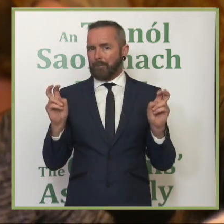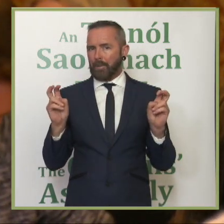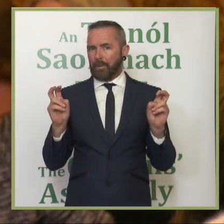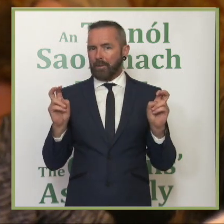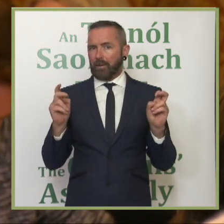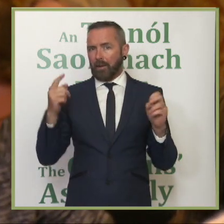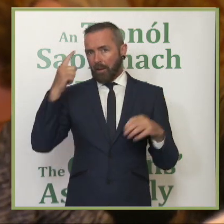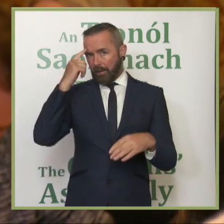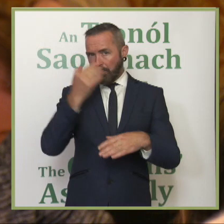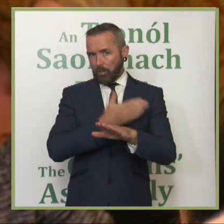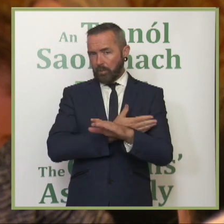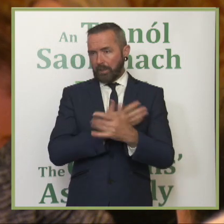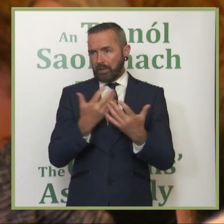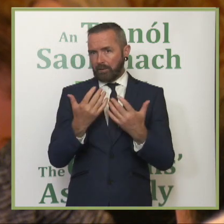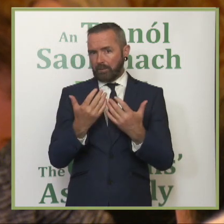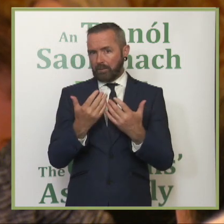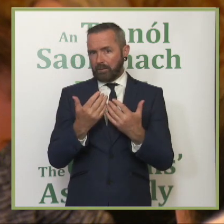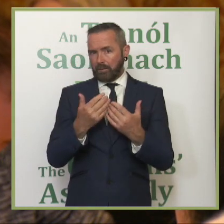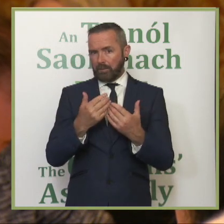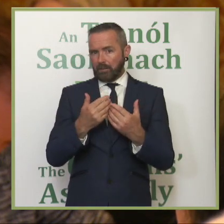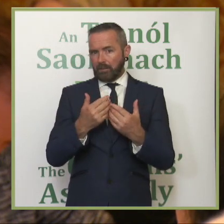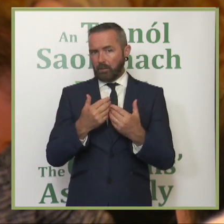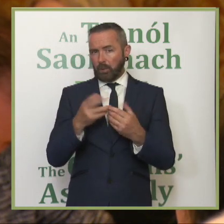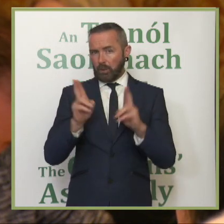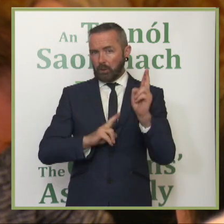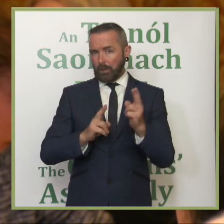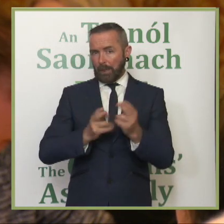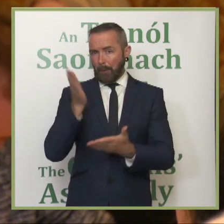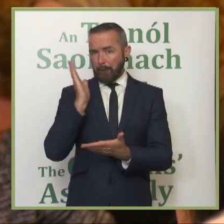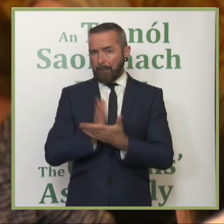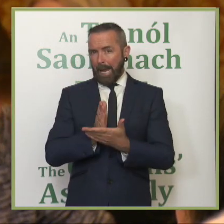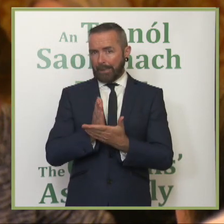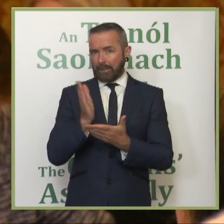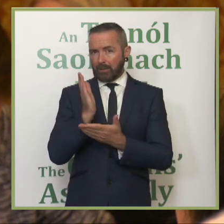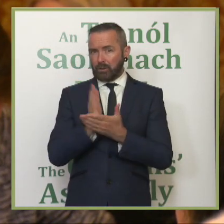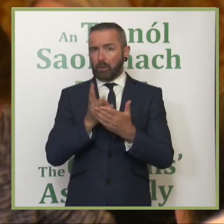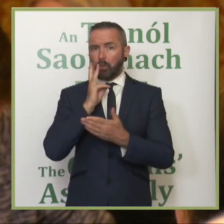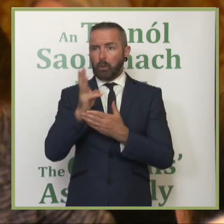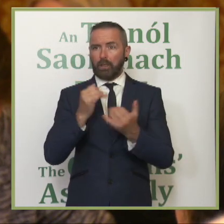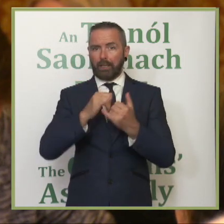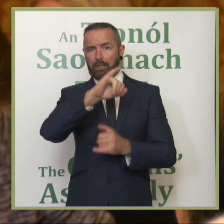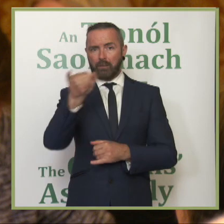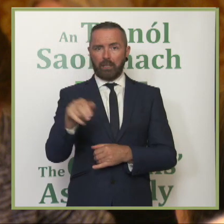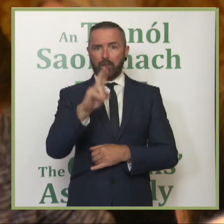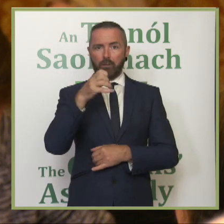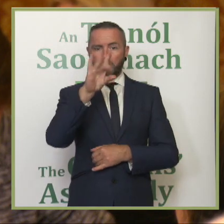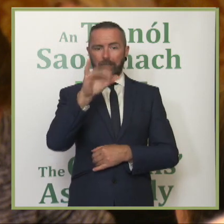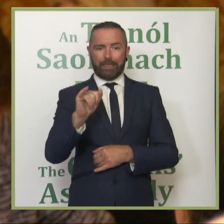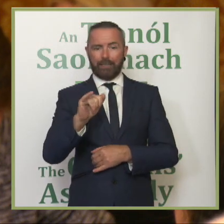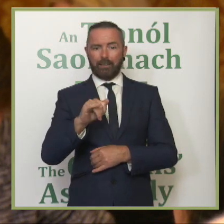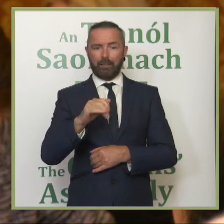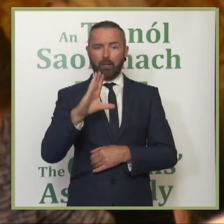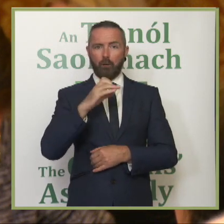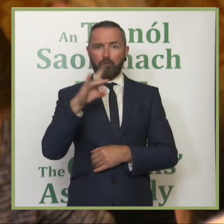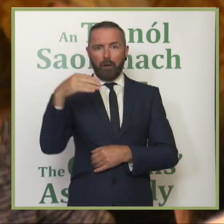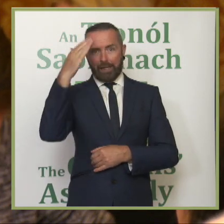ball rolling by banning some words. Things like junkie, crackhead, scumbag.